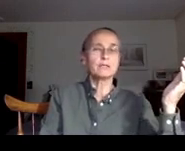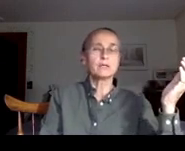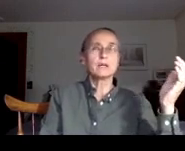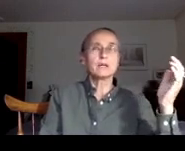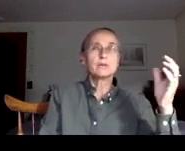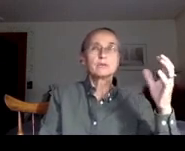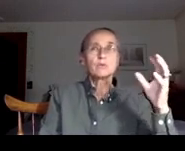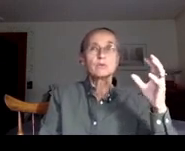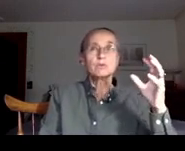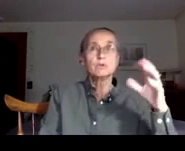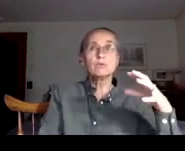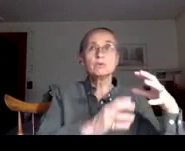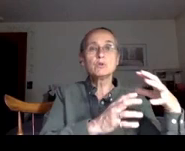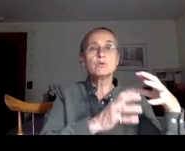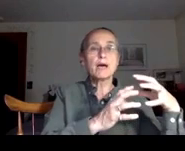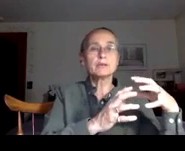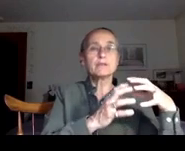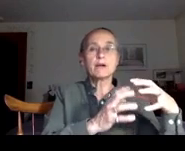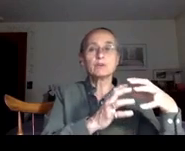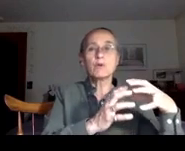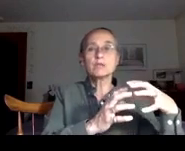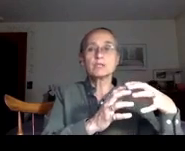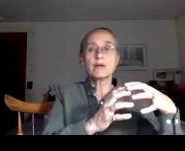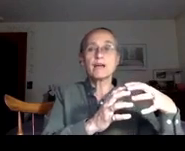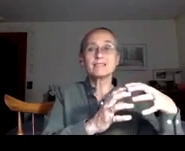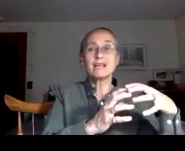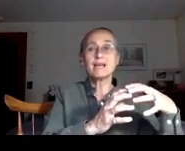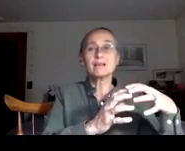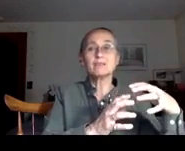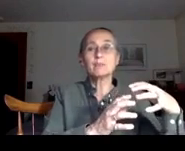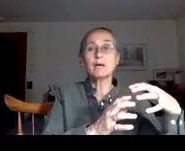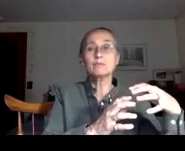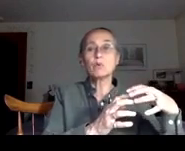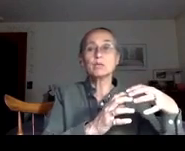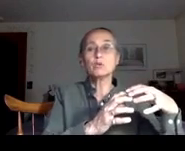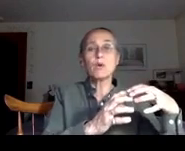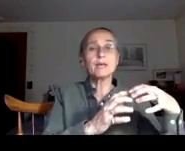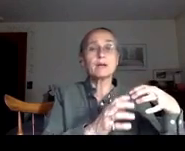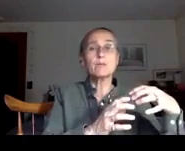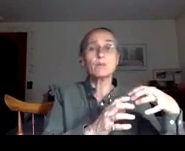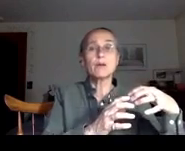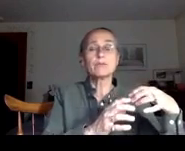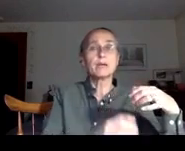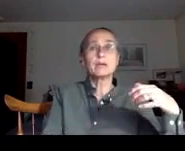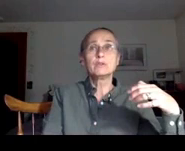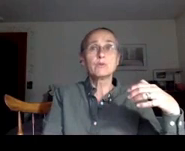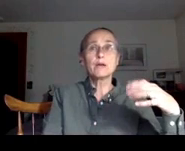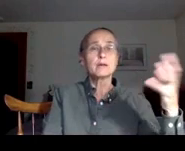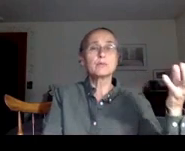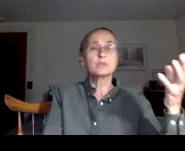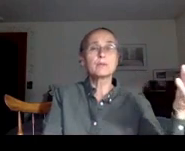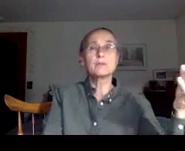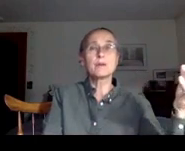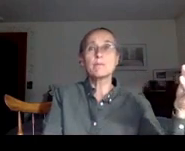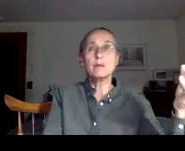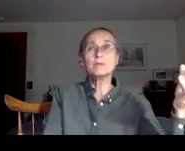of it. So you do that evaluation on that day, and sometimes what you end up with is you end up